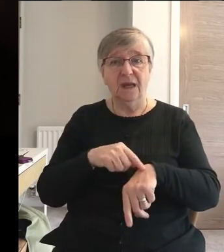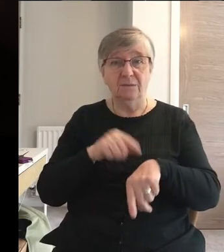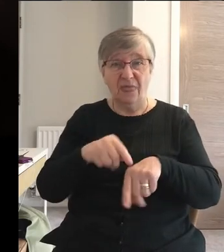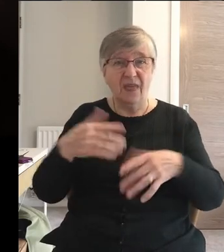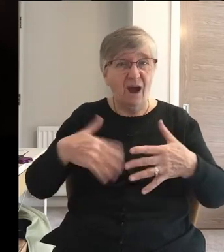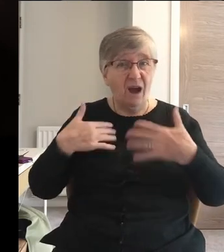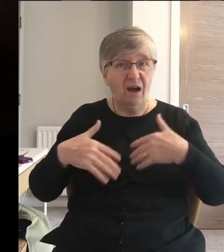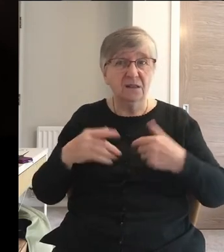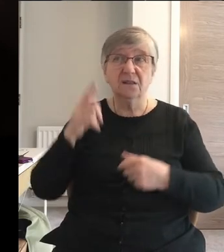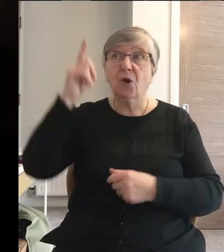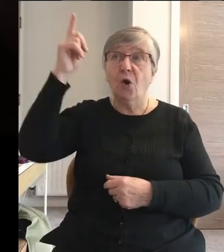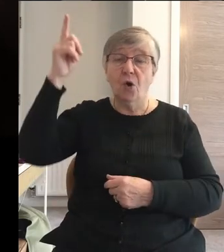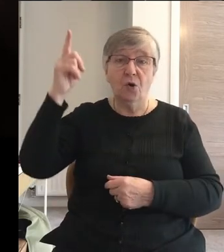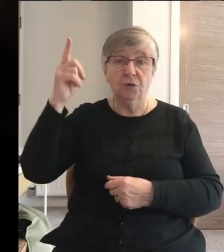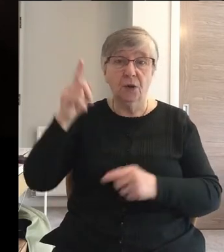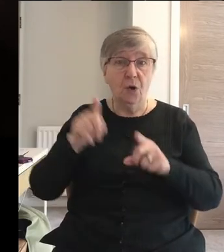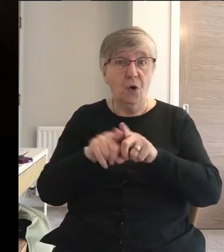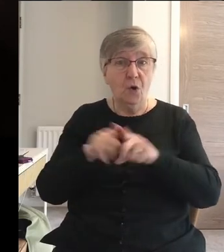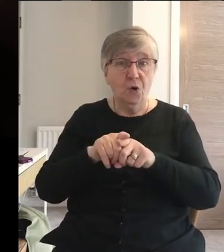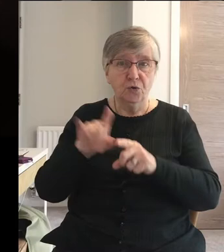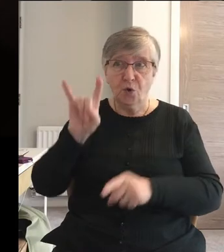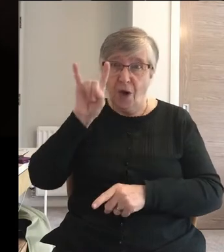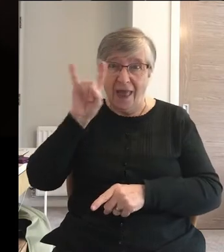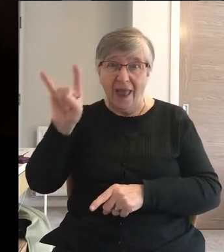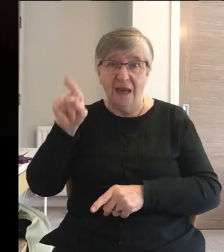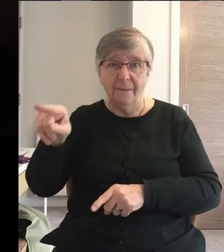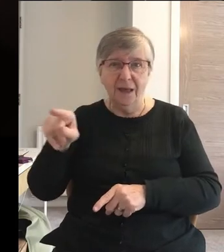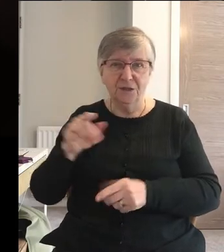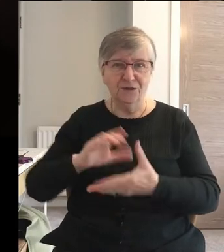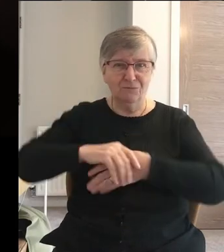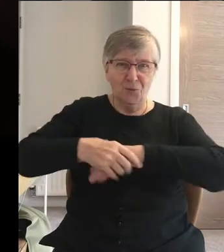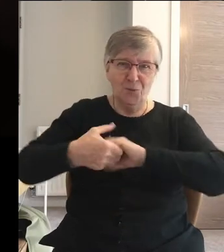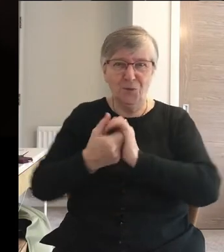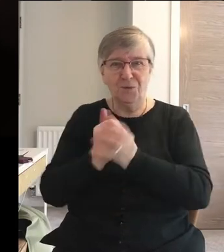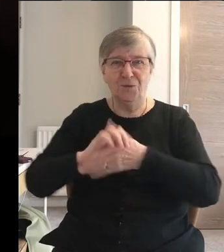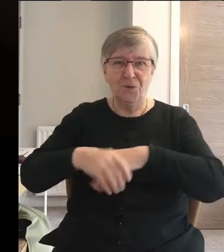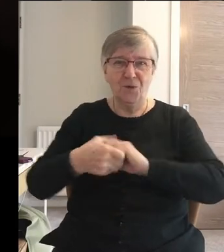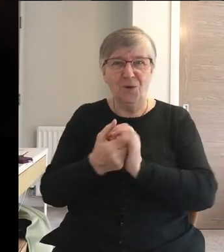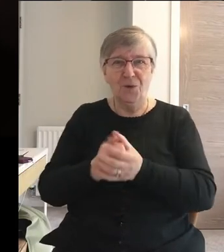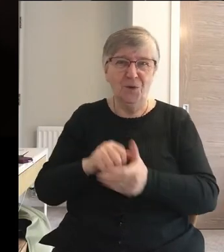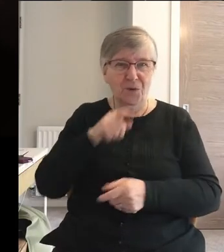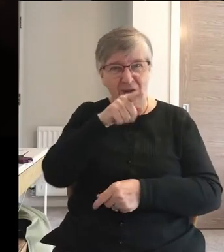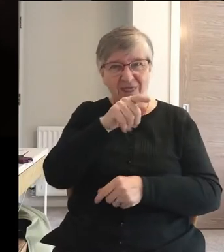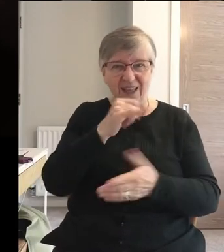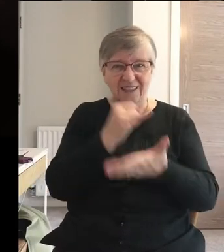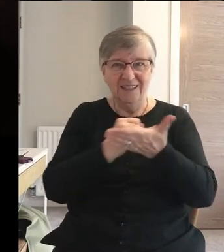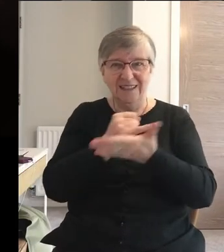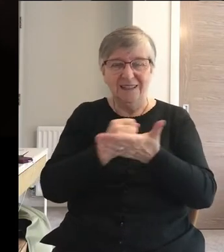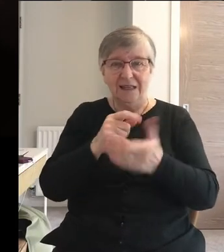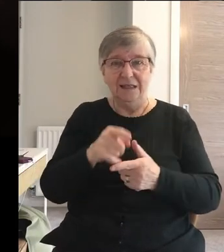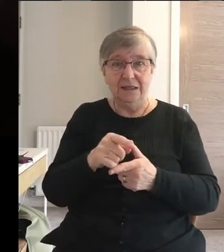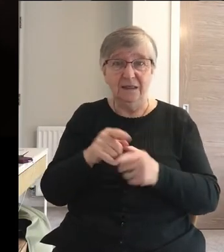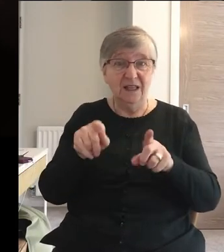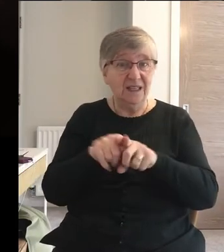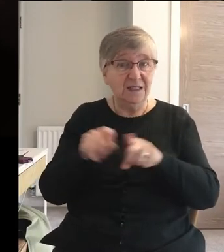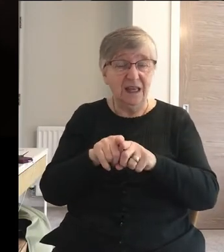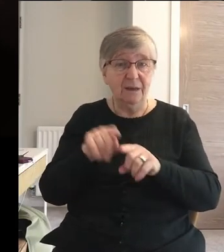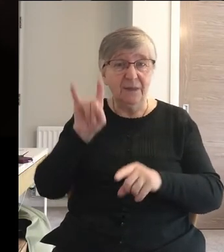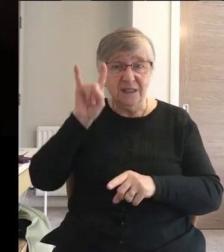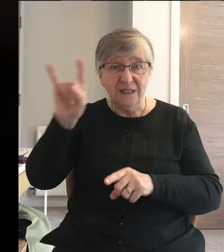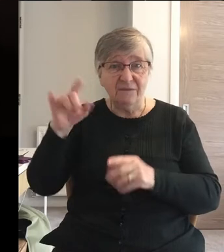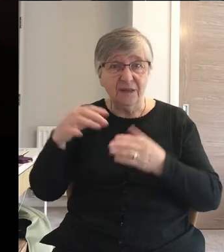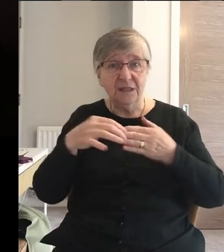hurts our Heavenly Father, it also has the enemy rubbing his hands with delight. Just as the devil tempted Jesus